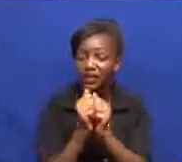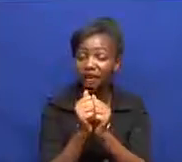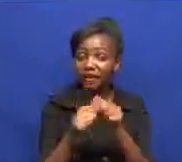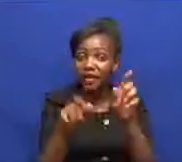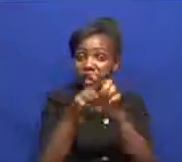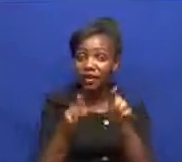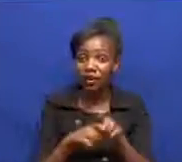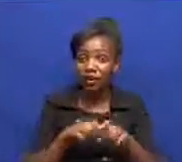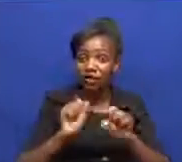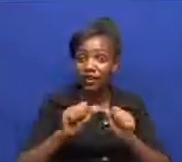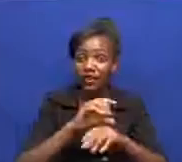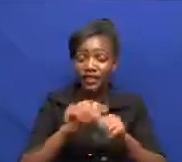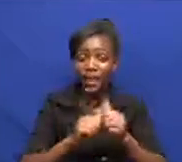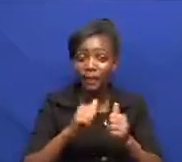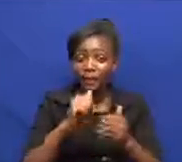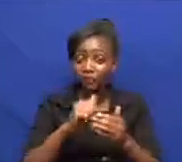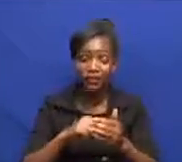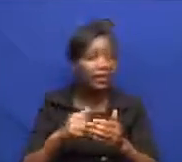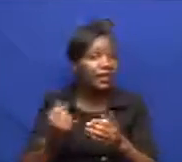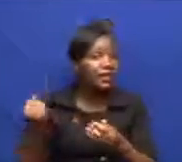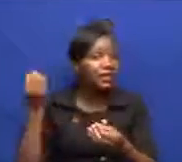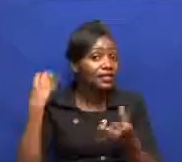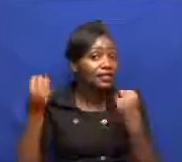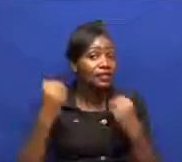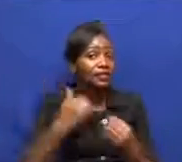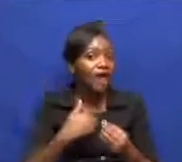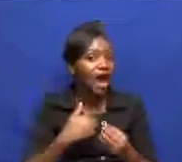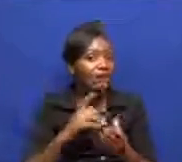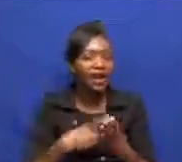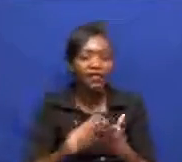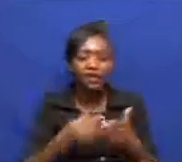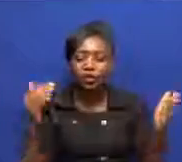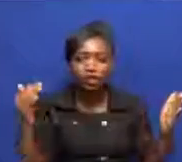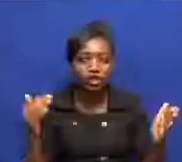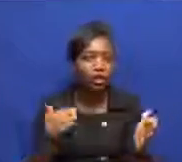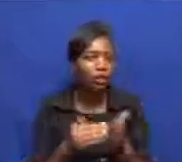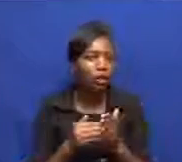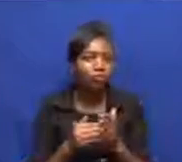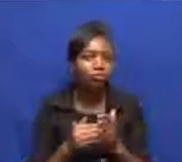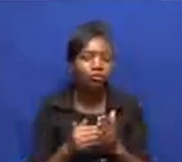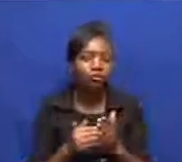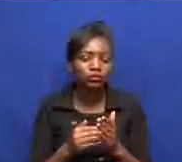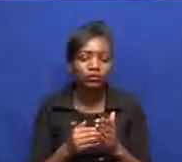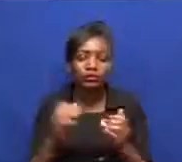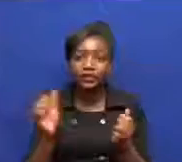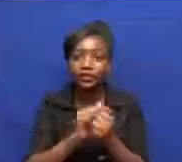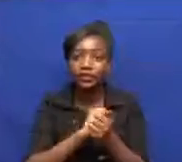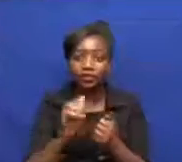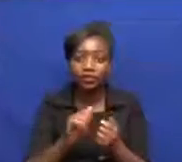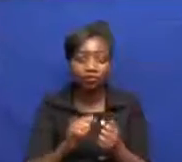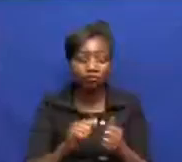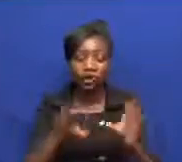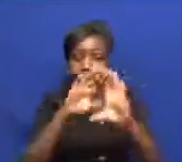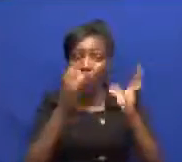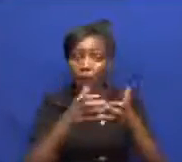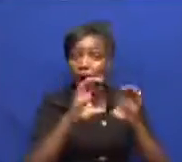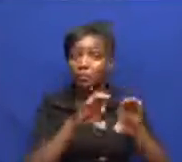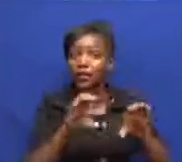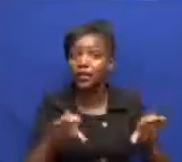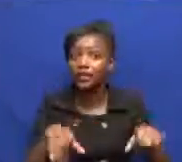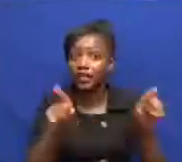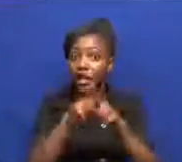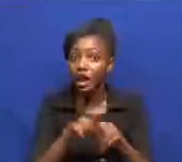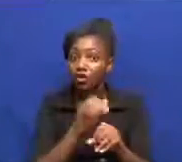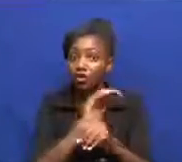on the kinds of teas that we are producing so that we stop flooding the world market with only one black tea. They have asked the